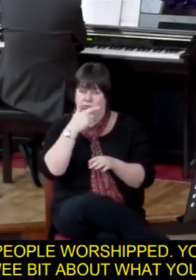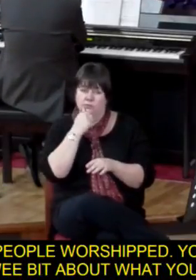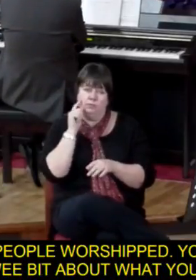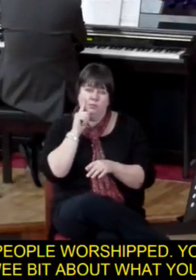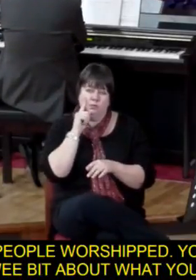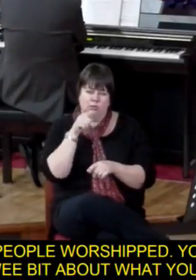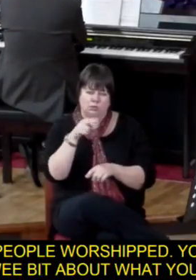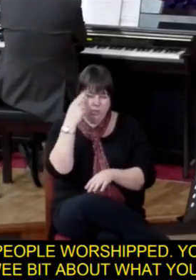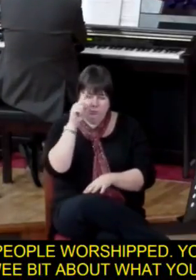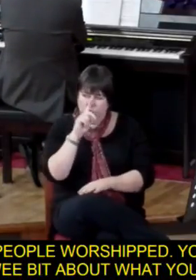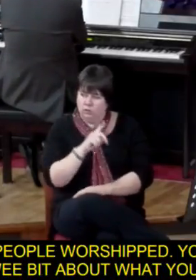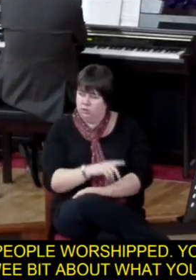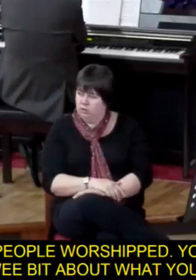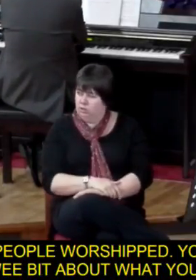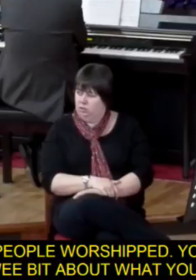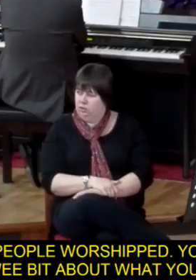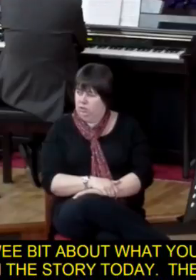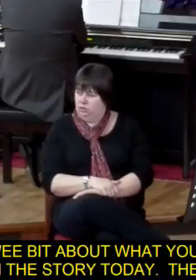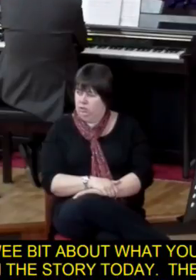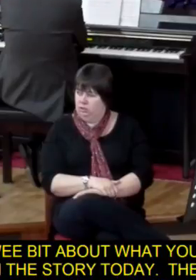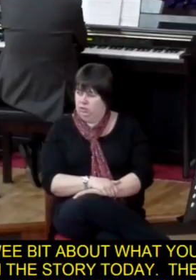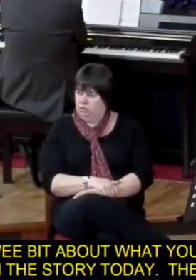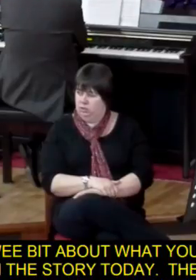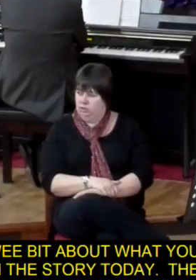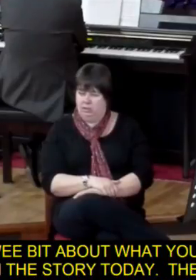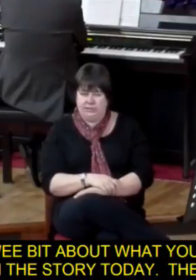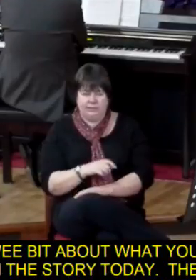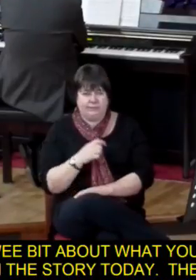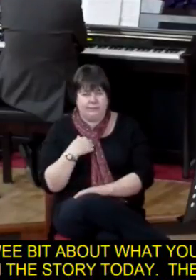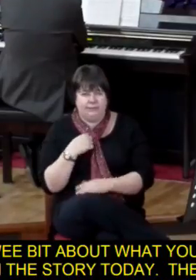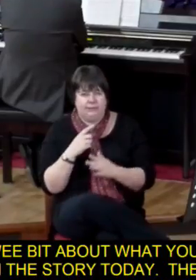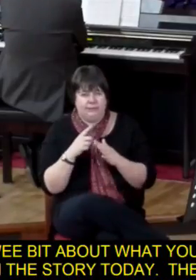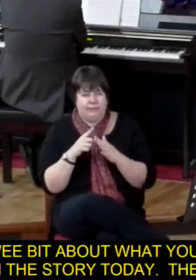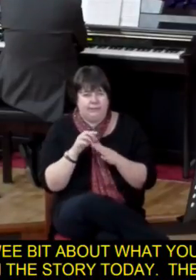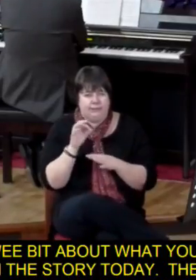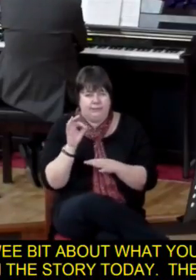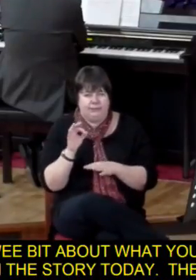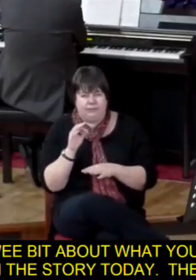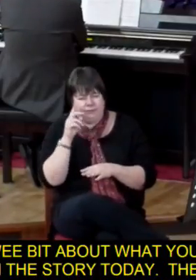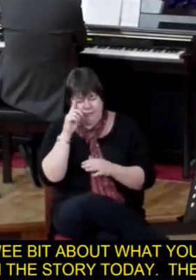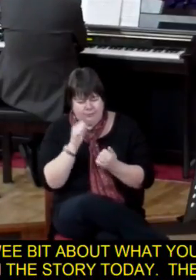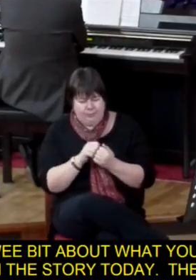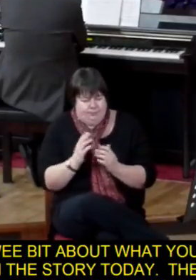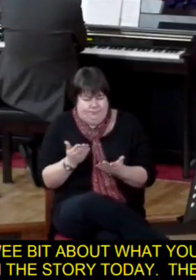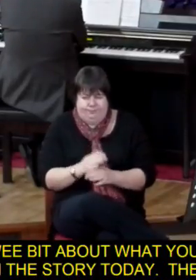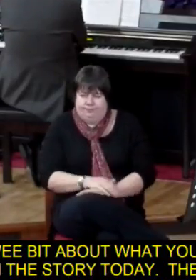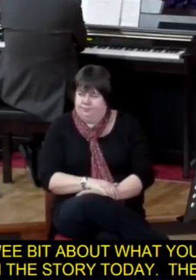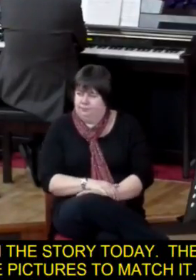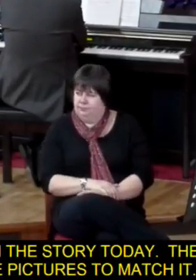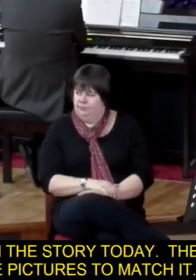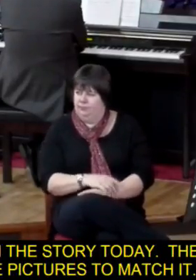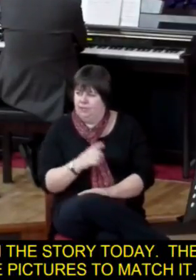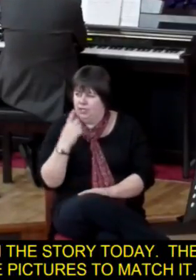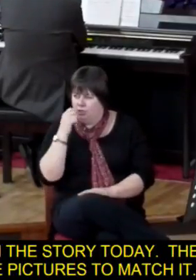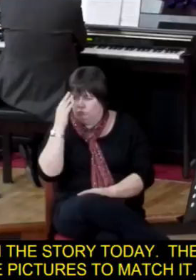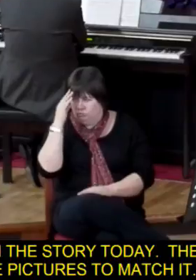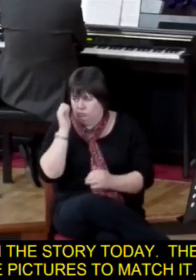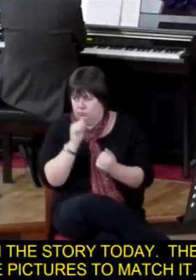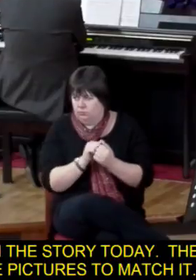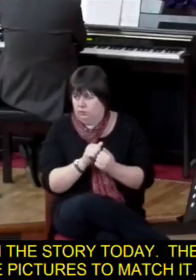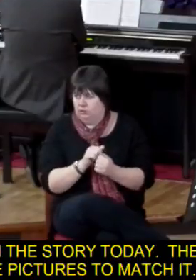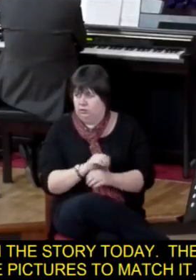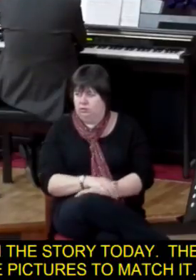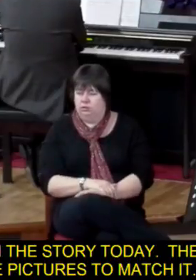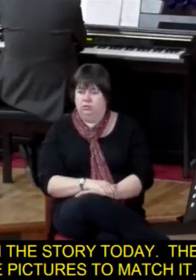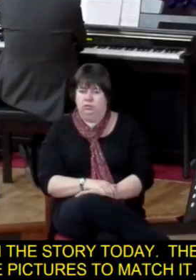their particular nation. Can you remember? You can't remember. Can you remember? Go on then.